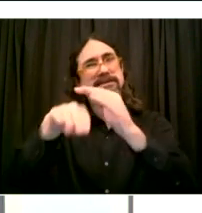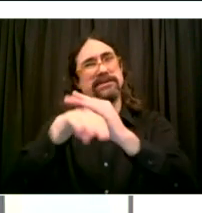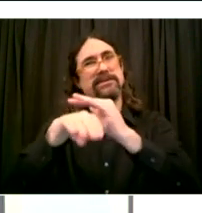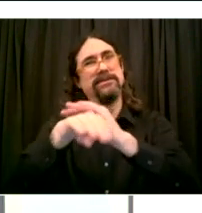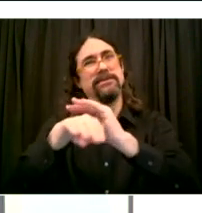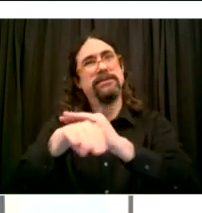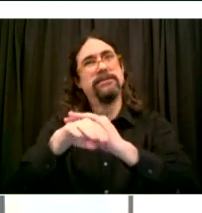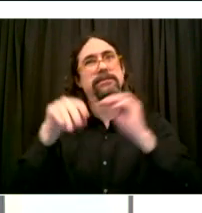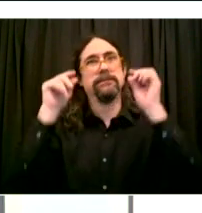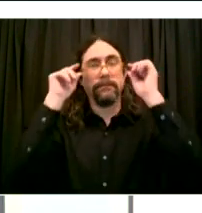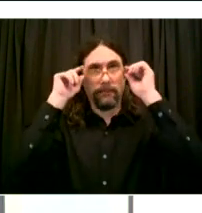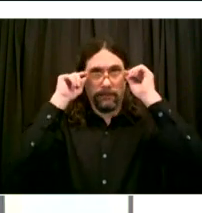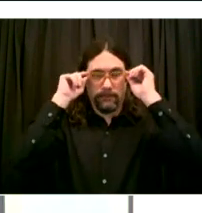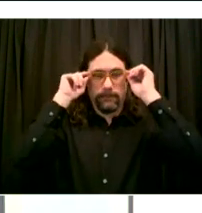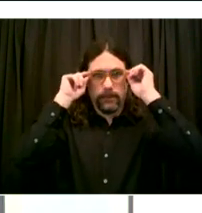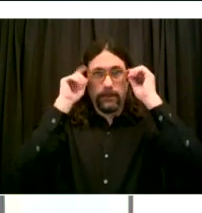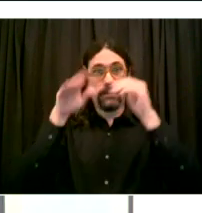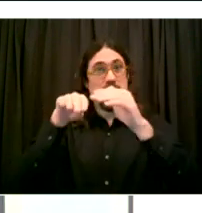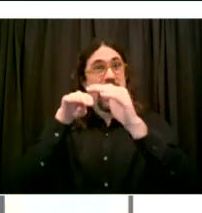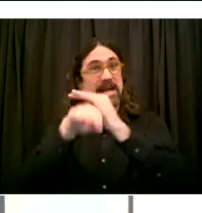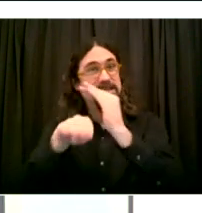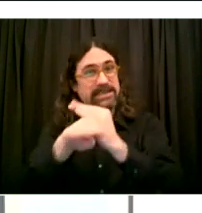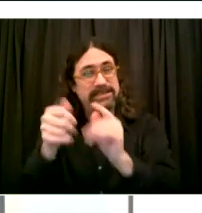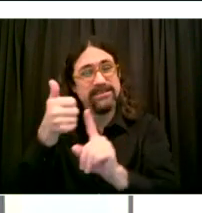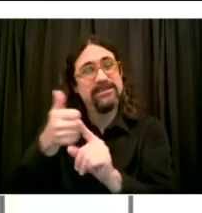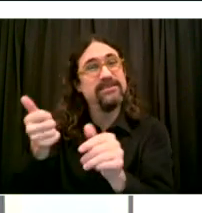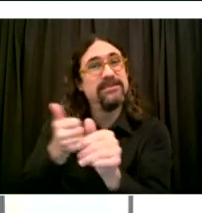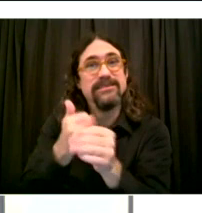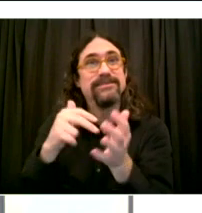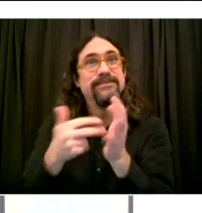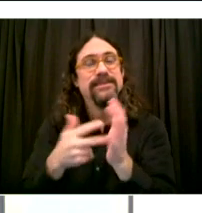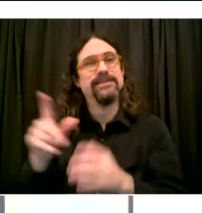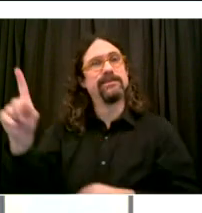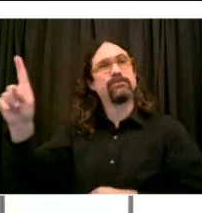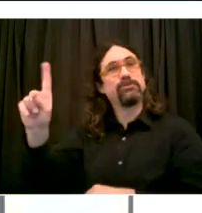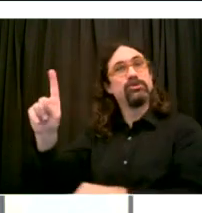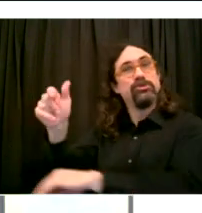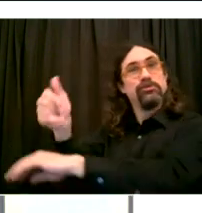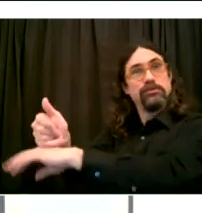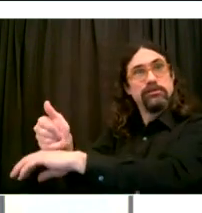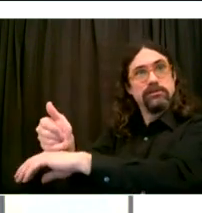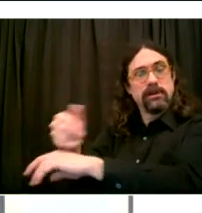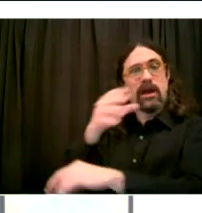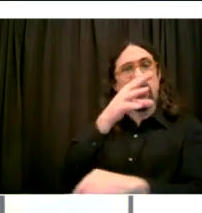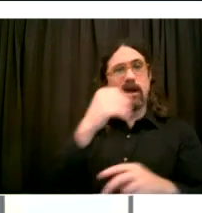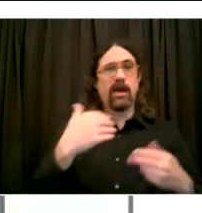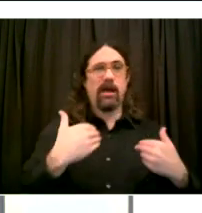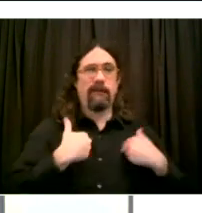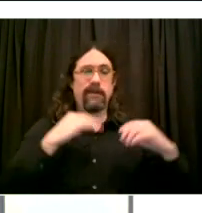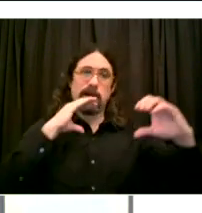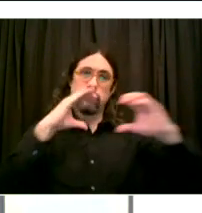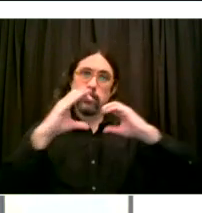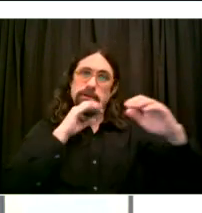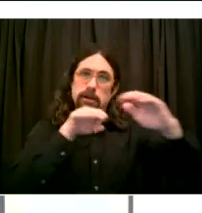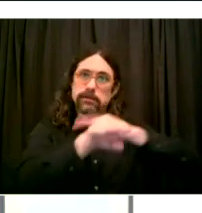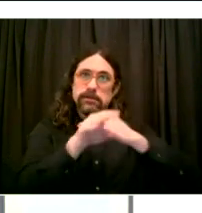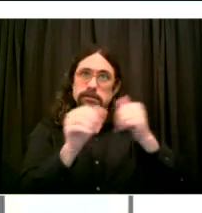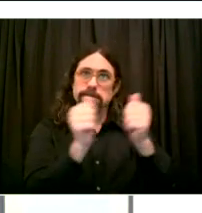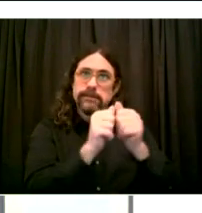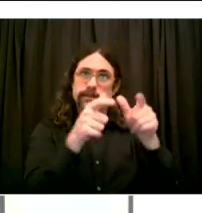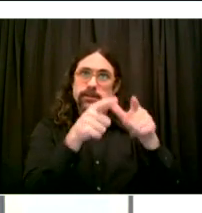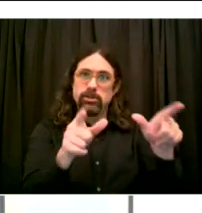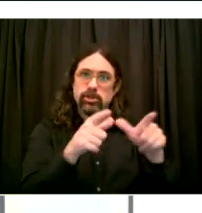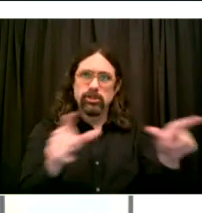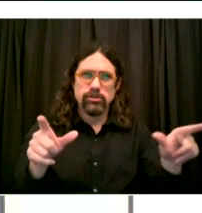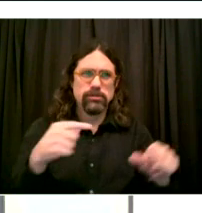meeting patients where they are. That means the specific locations of vaccination sites, but it also means